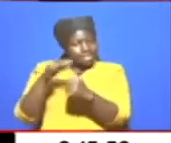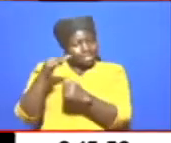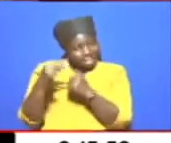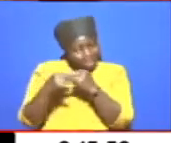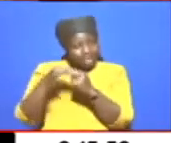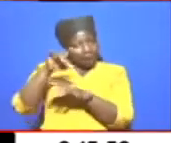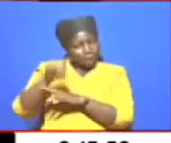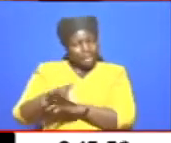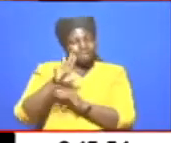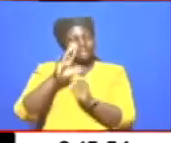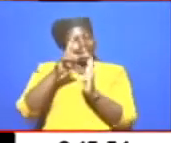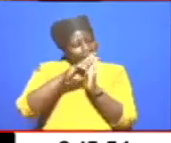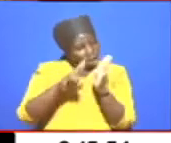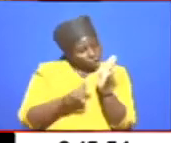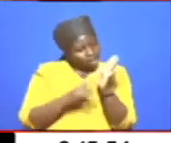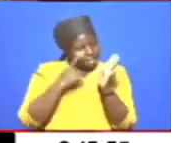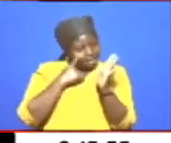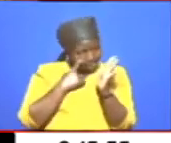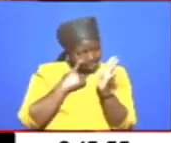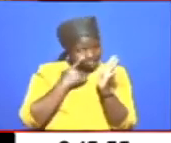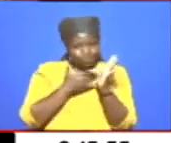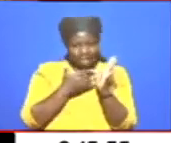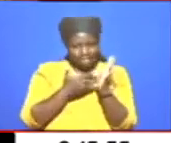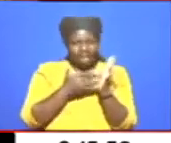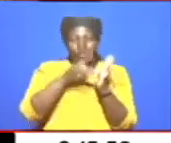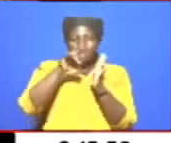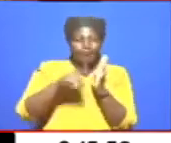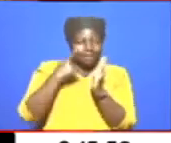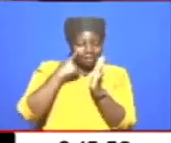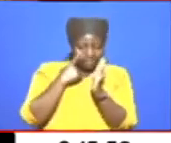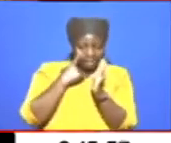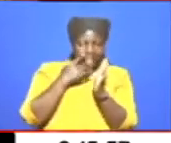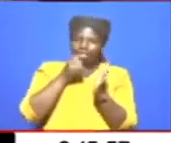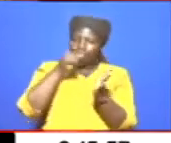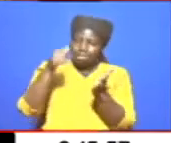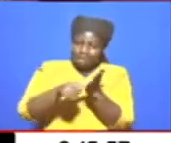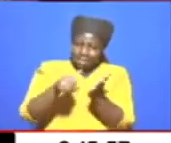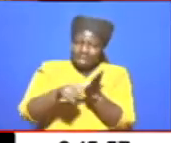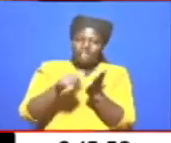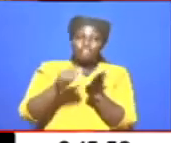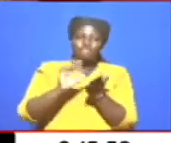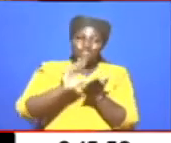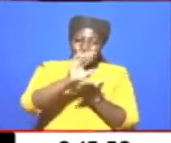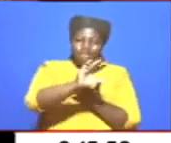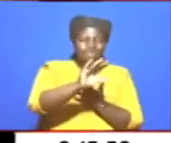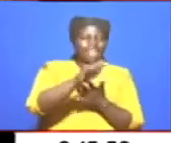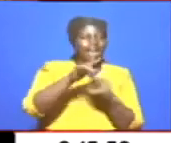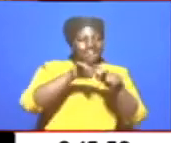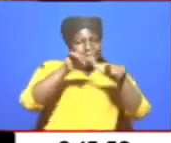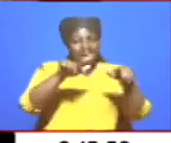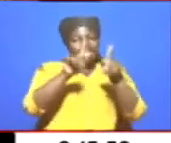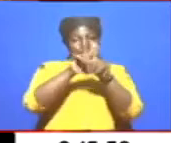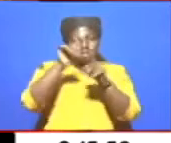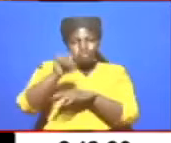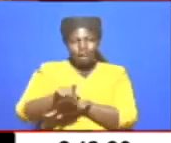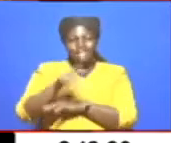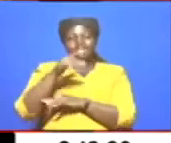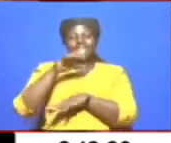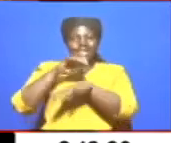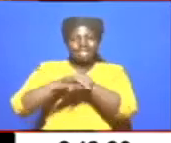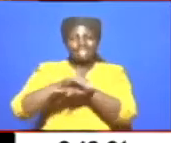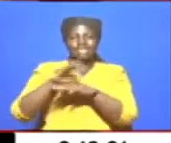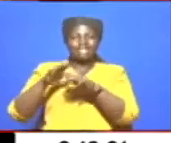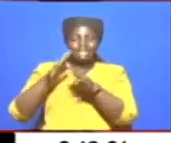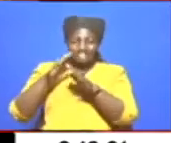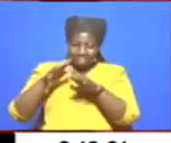record. We must see the letter of allotment. We must also get the certificate of incorporation for the